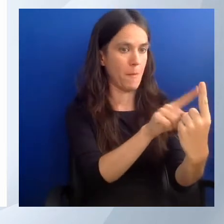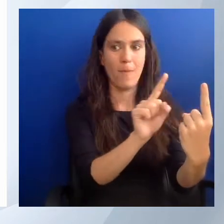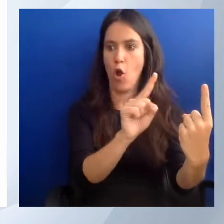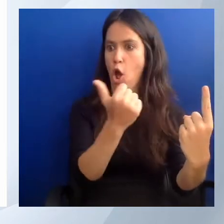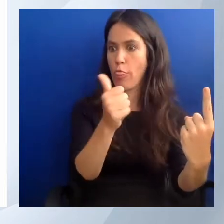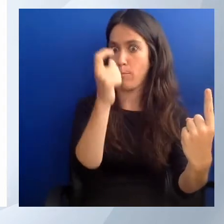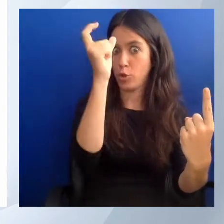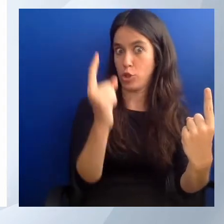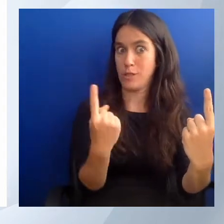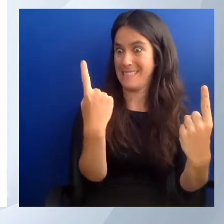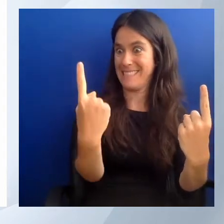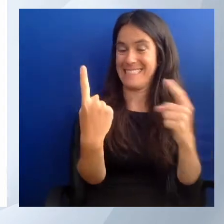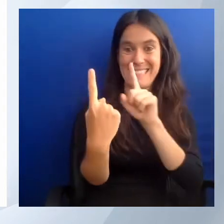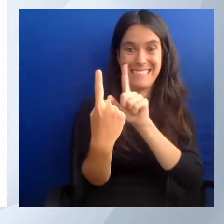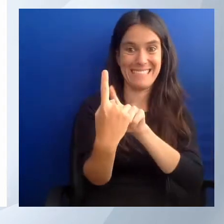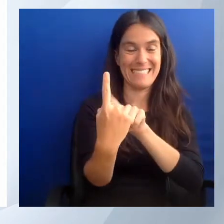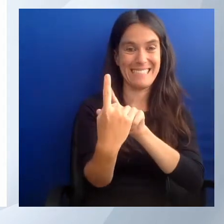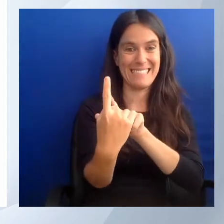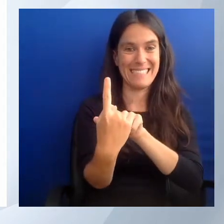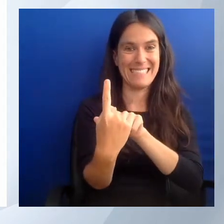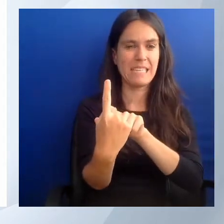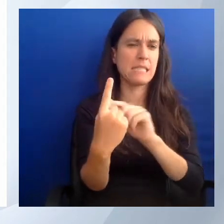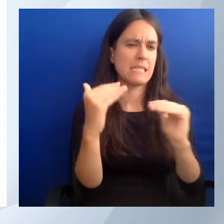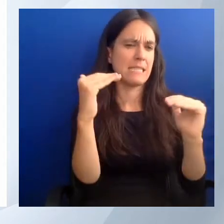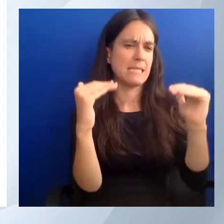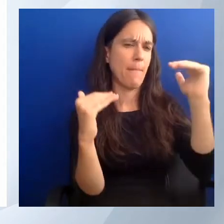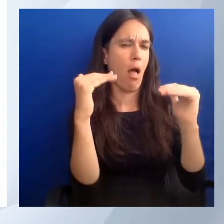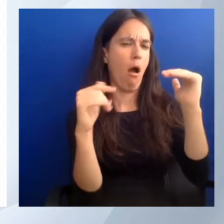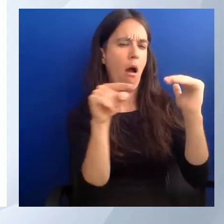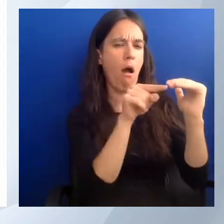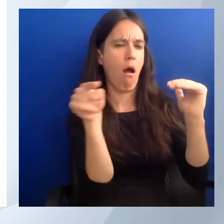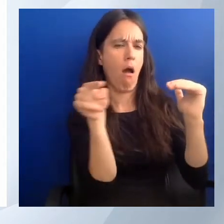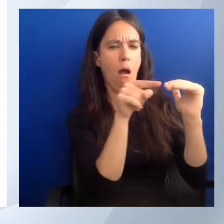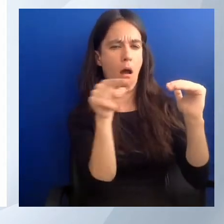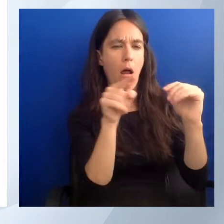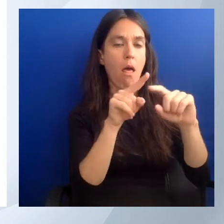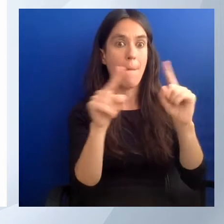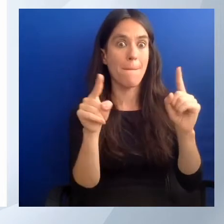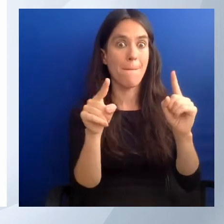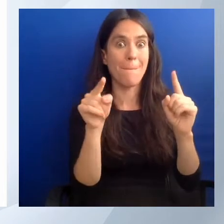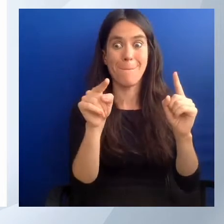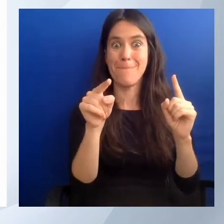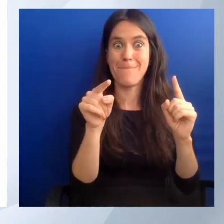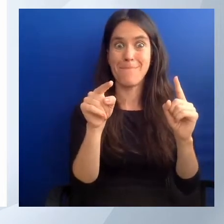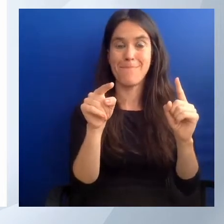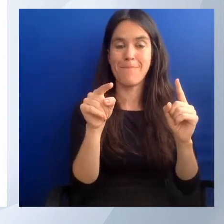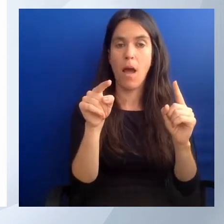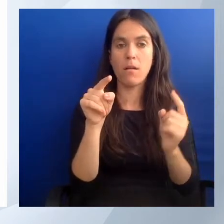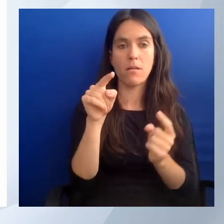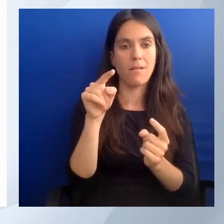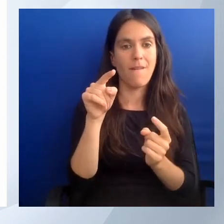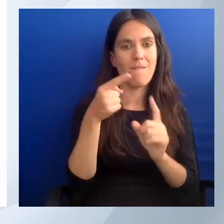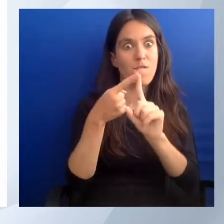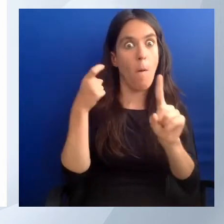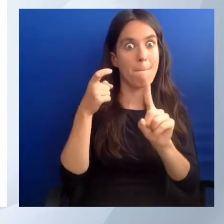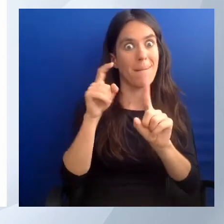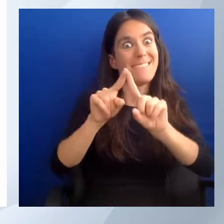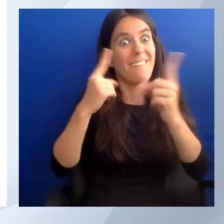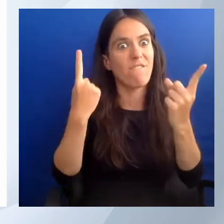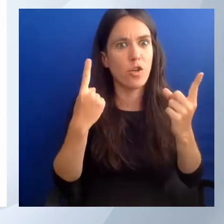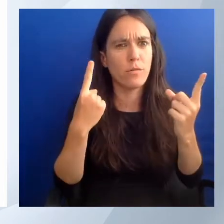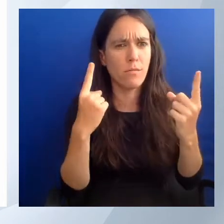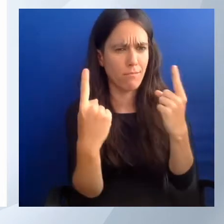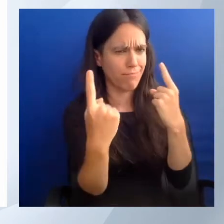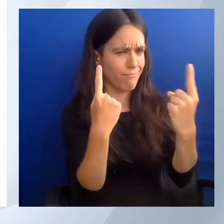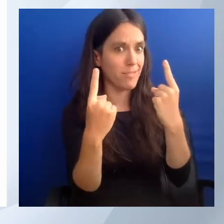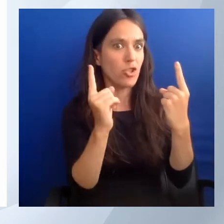but otherwise it's pretty much the same person to the model should give the same outcome for those 2 people.